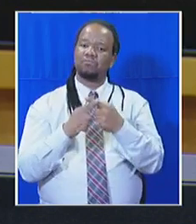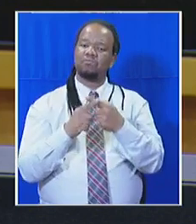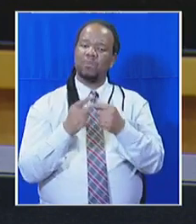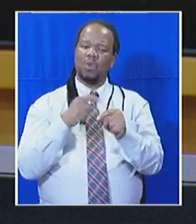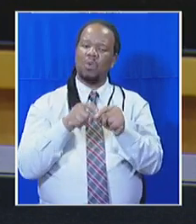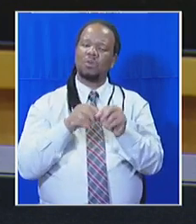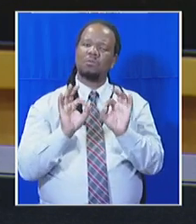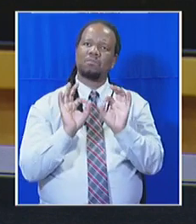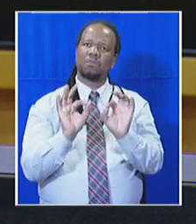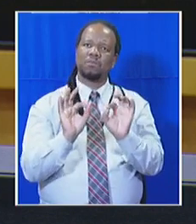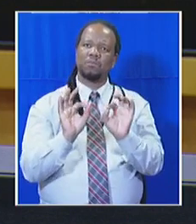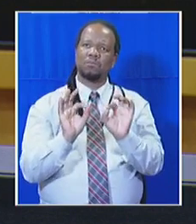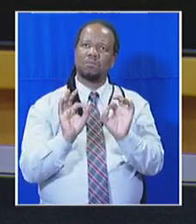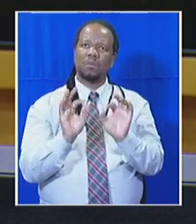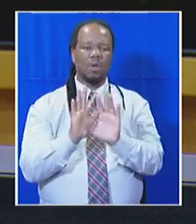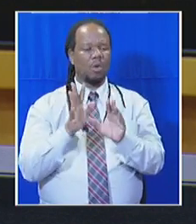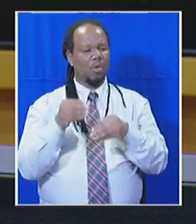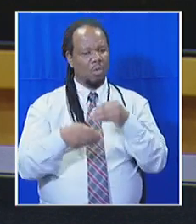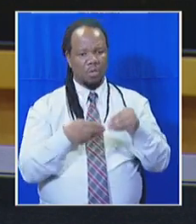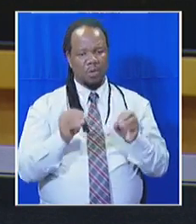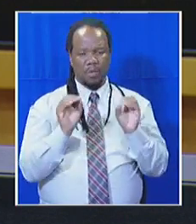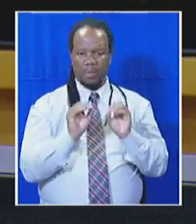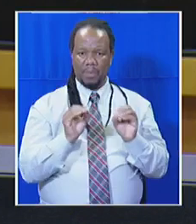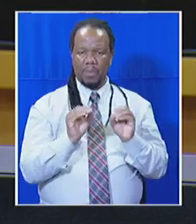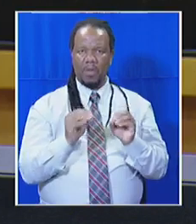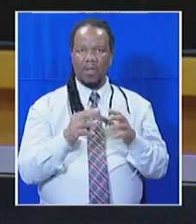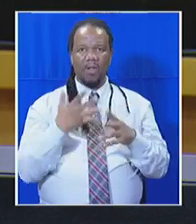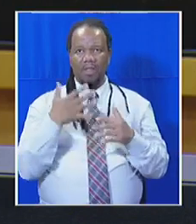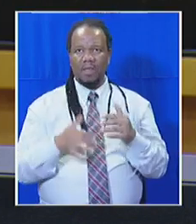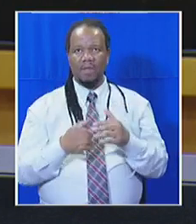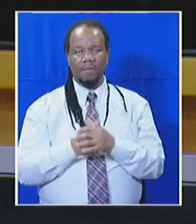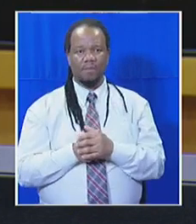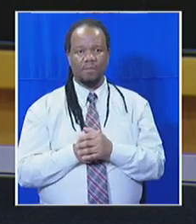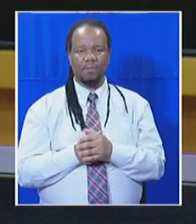So we don't have corruption, we don't have anything of those.